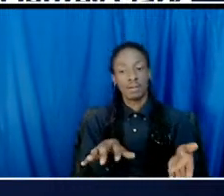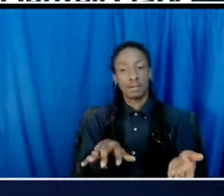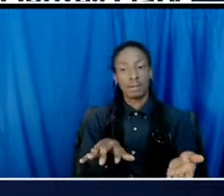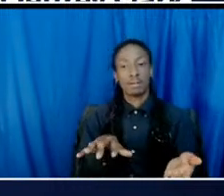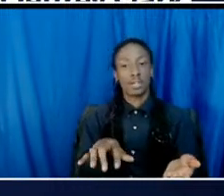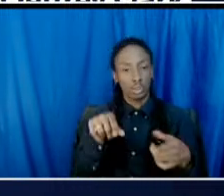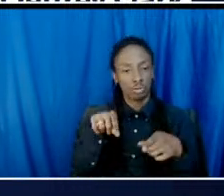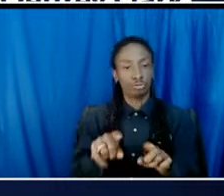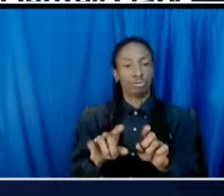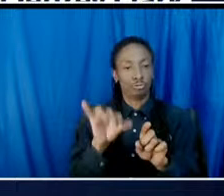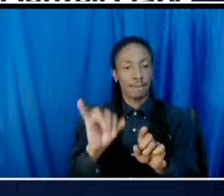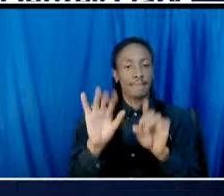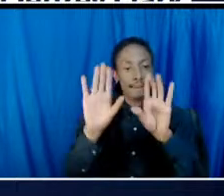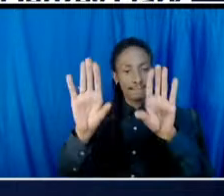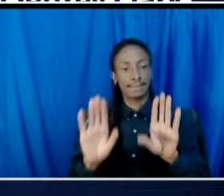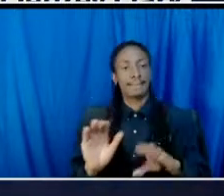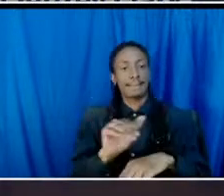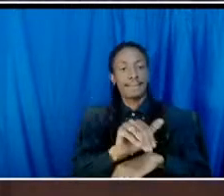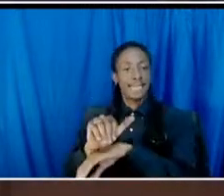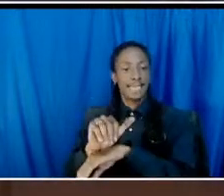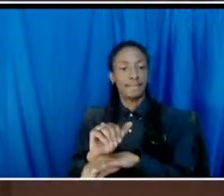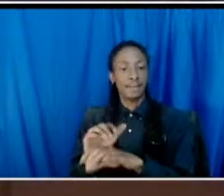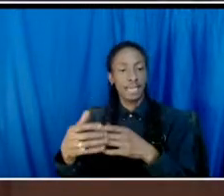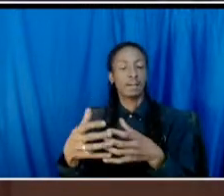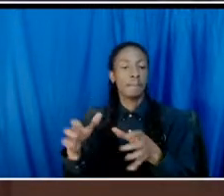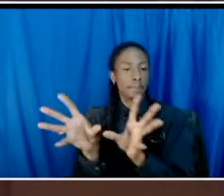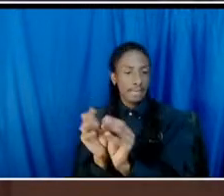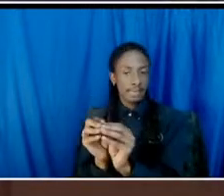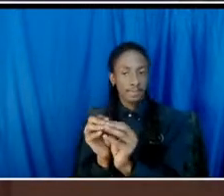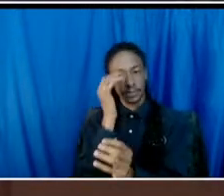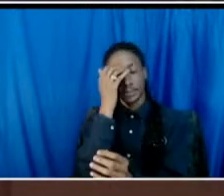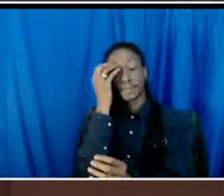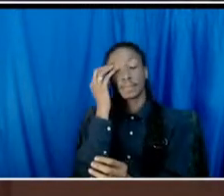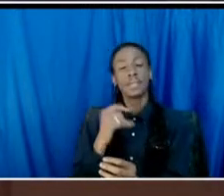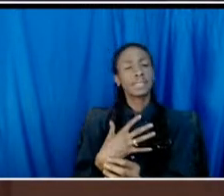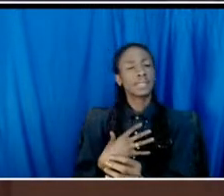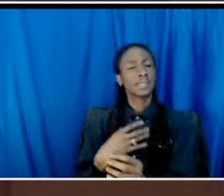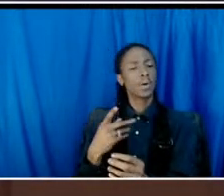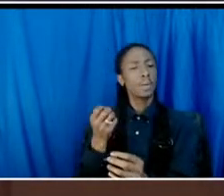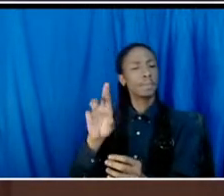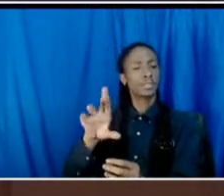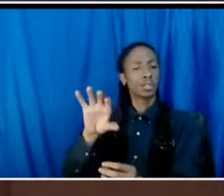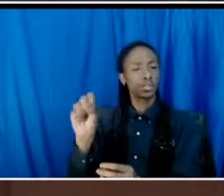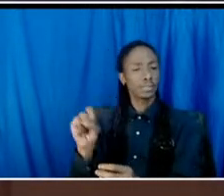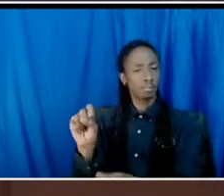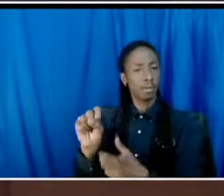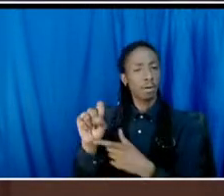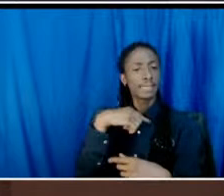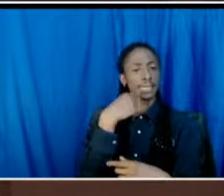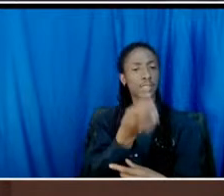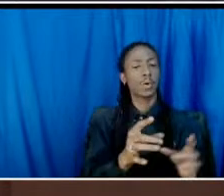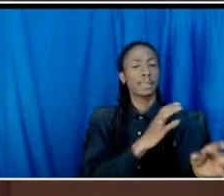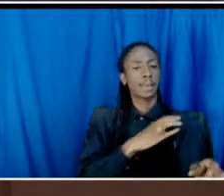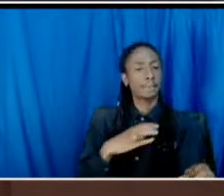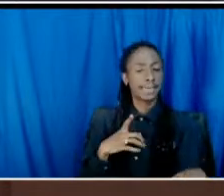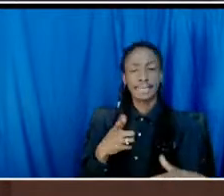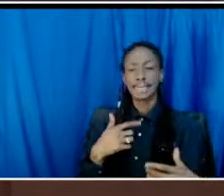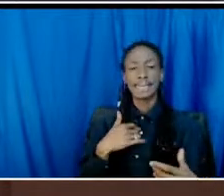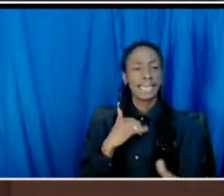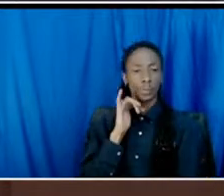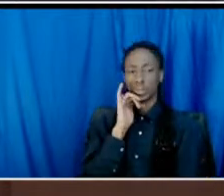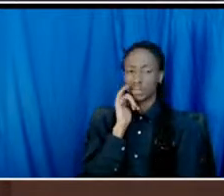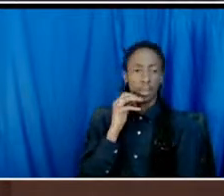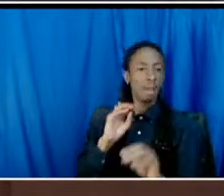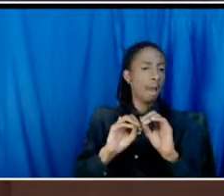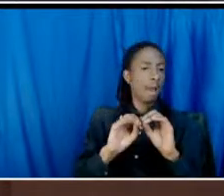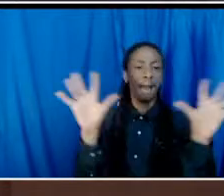during this Sunday evening Oval Office meeting. Mr. Cipollone told the committee that he was, quote, unmistakably angry during